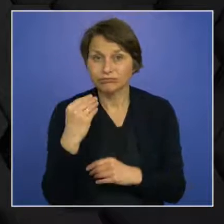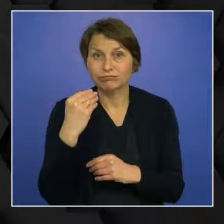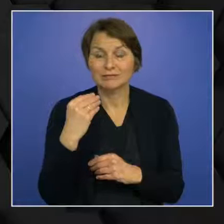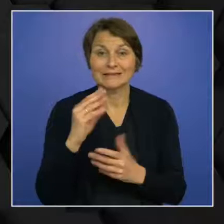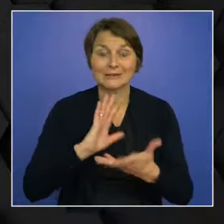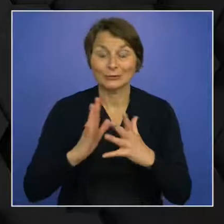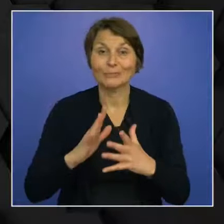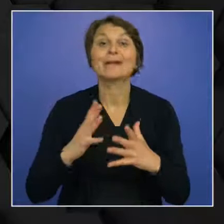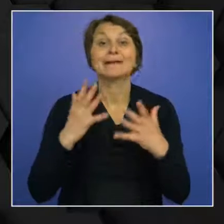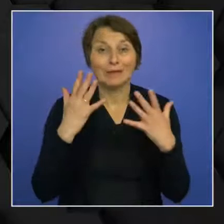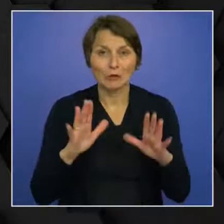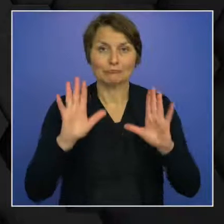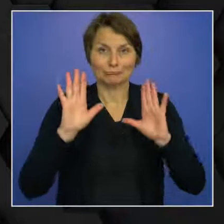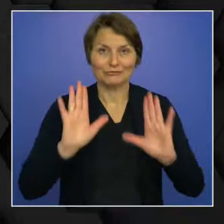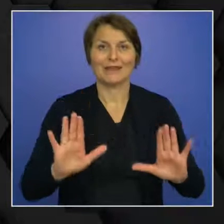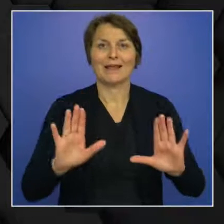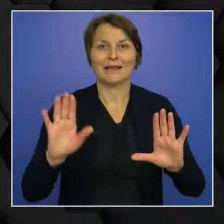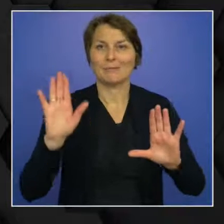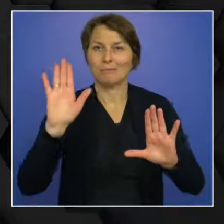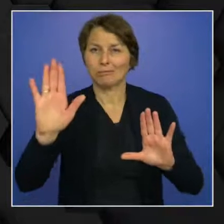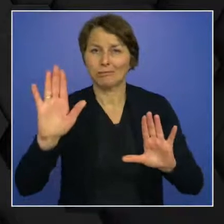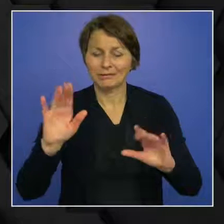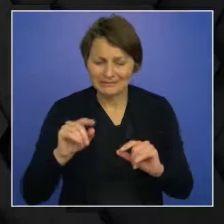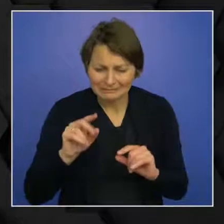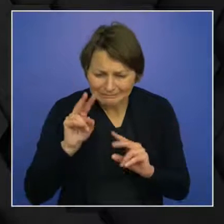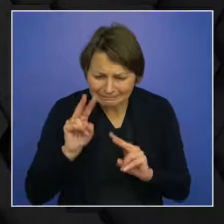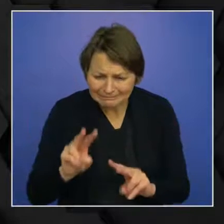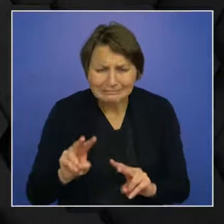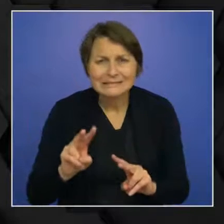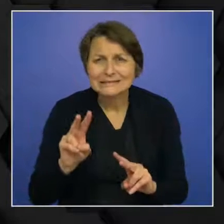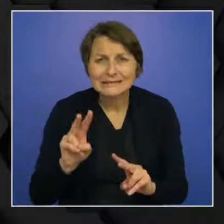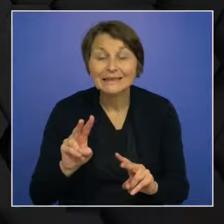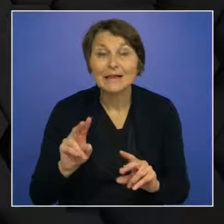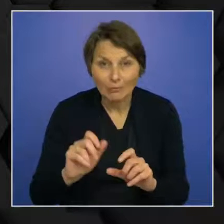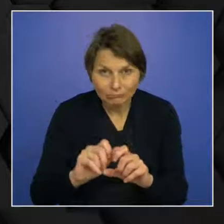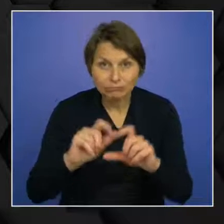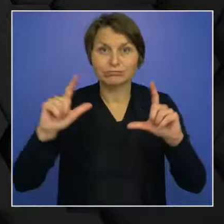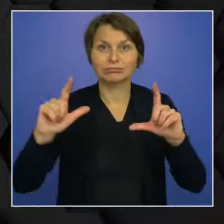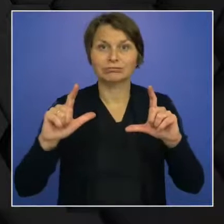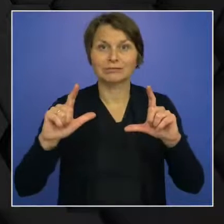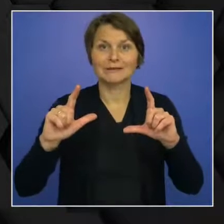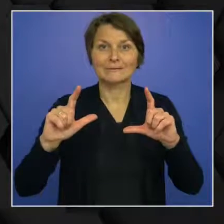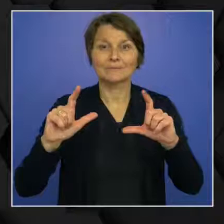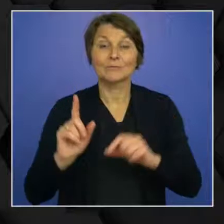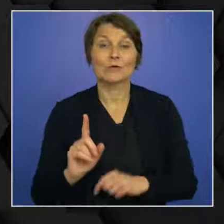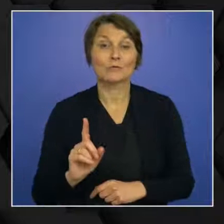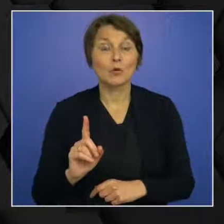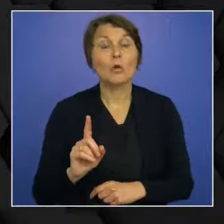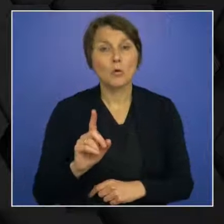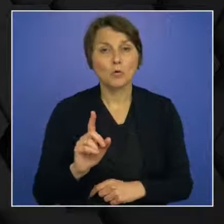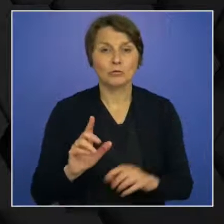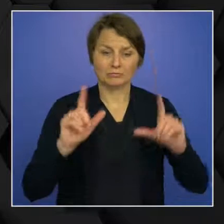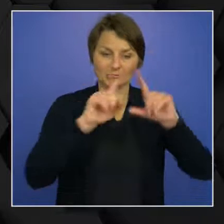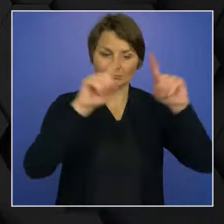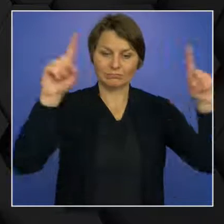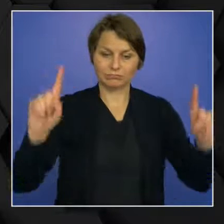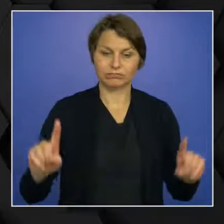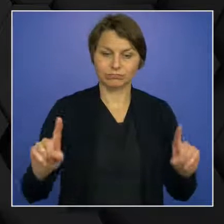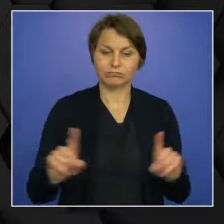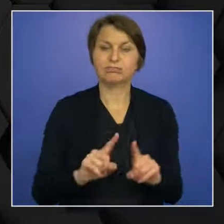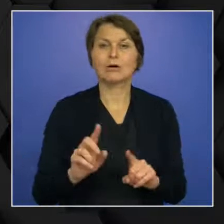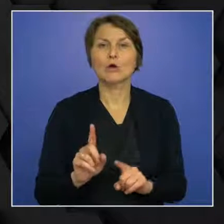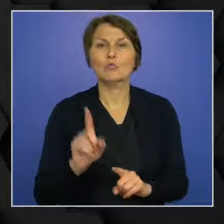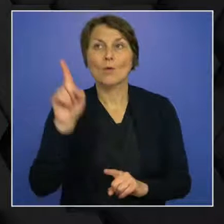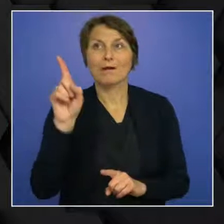it is very small in the bottom and it is not really visible. But now they have moved it to the right side of Teams, and now you have in the